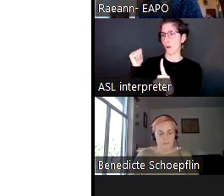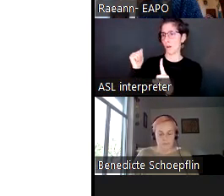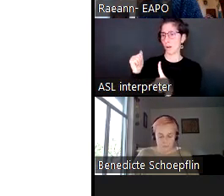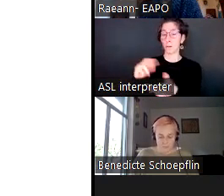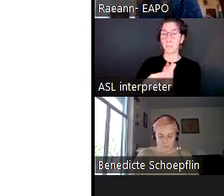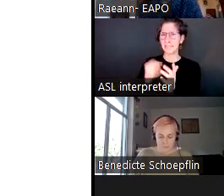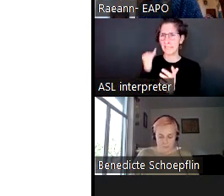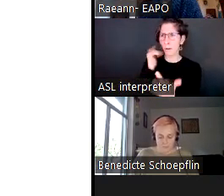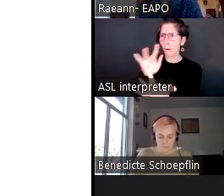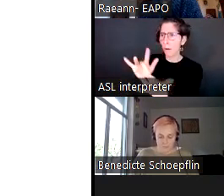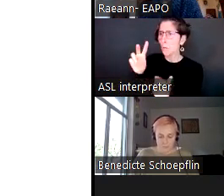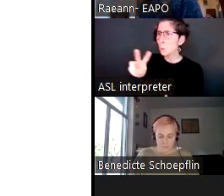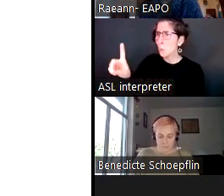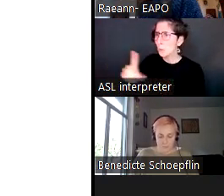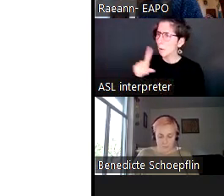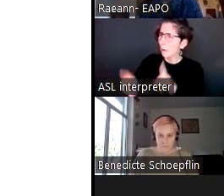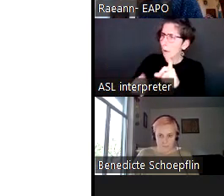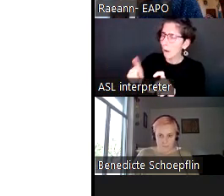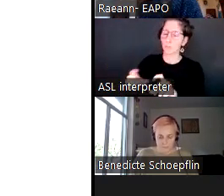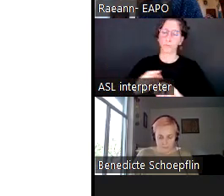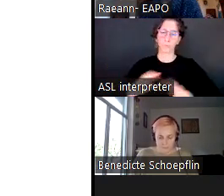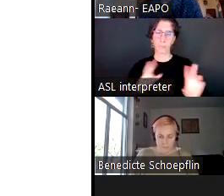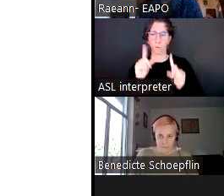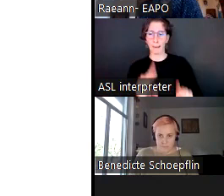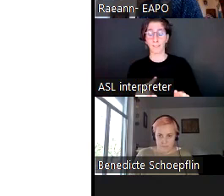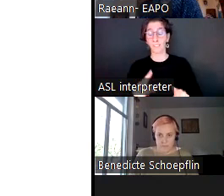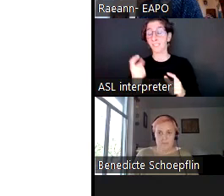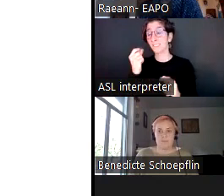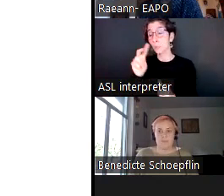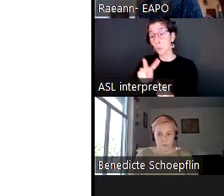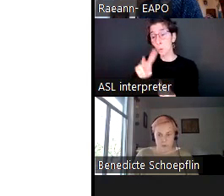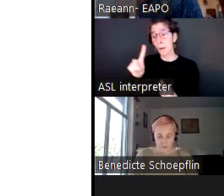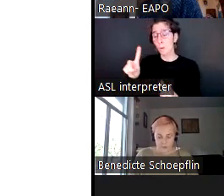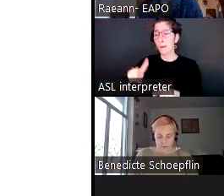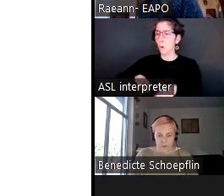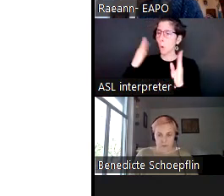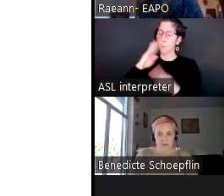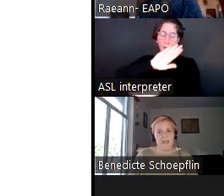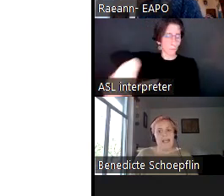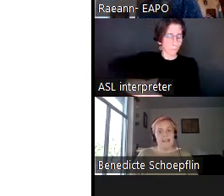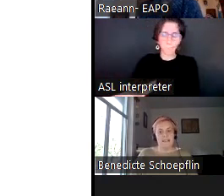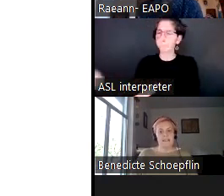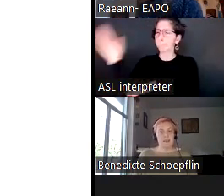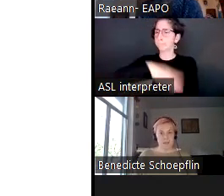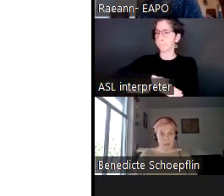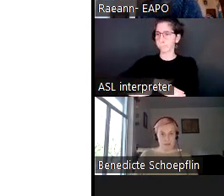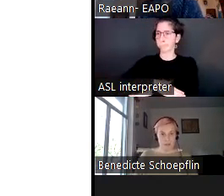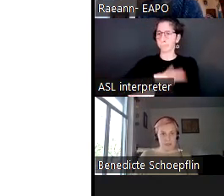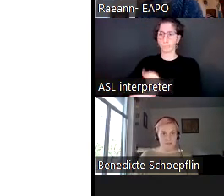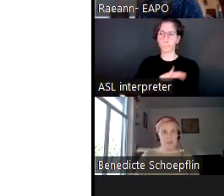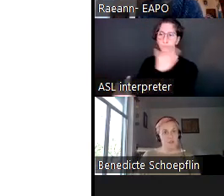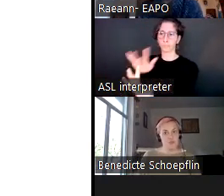answer fraud questions as well. And they are open 24 hours a day. Okay, that's wonderful. And is that